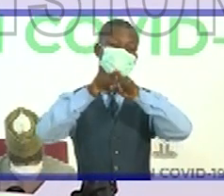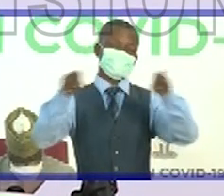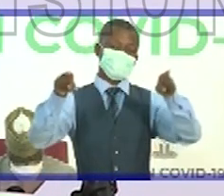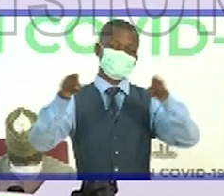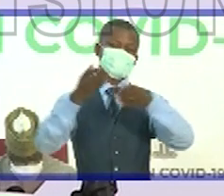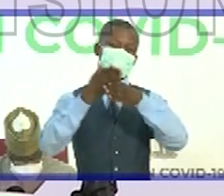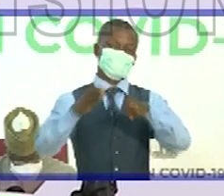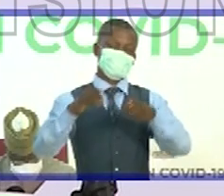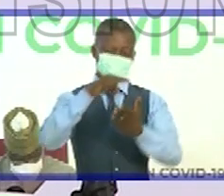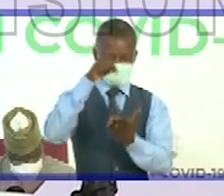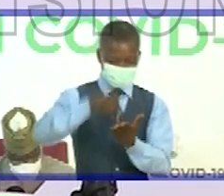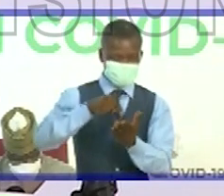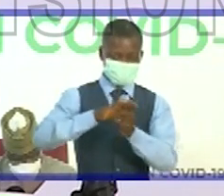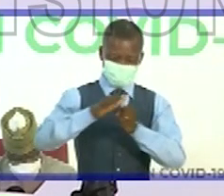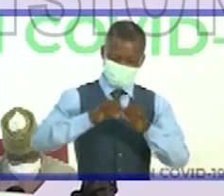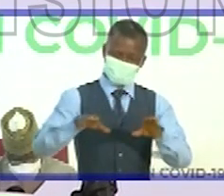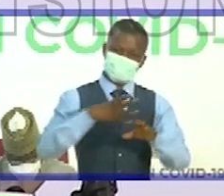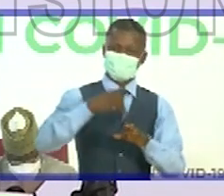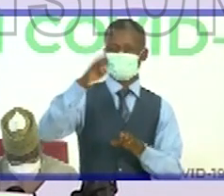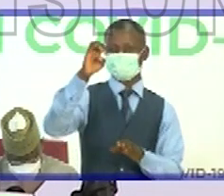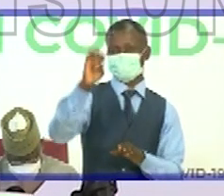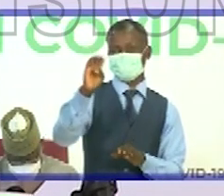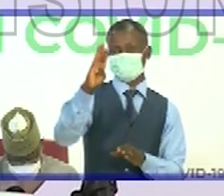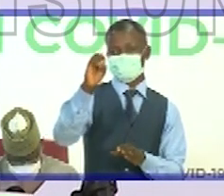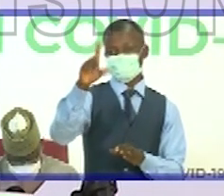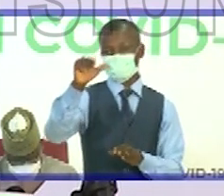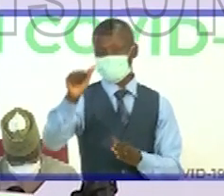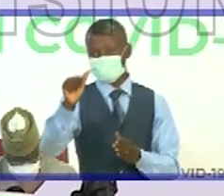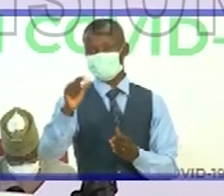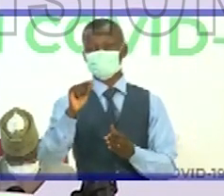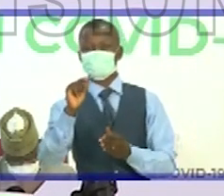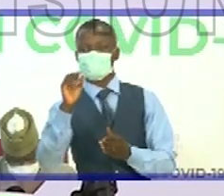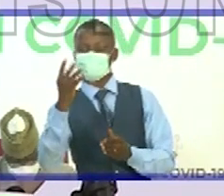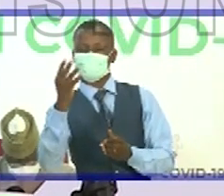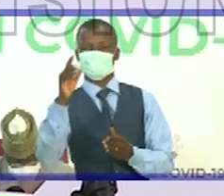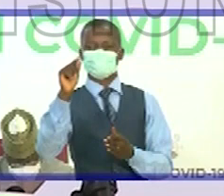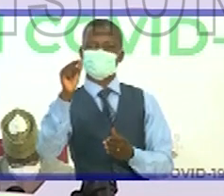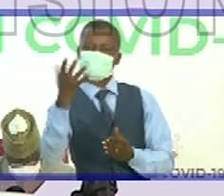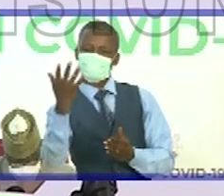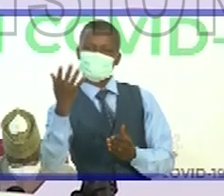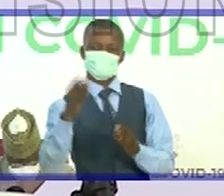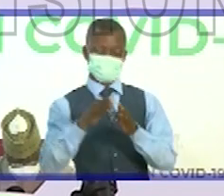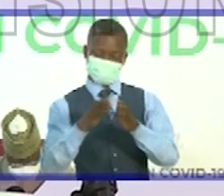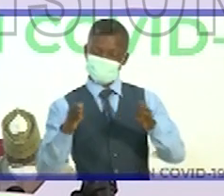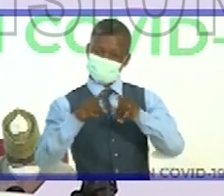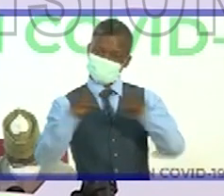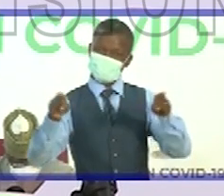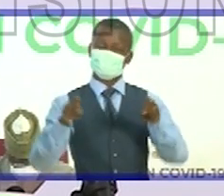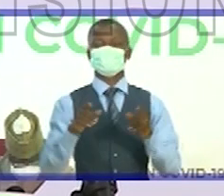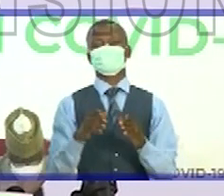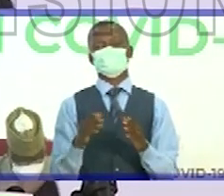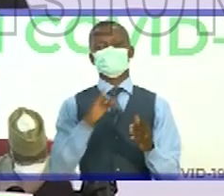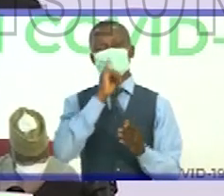and the Ebola outbreak in 2014 and 15, one of the biggest differences is the emergence of a